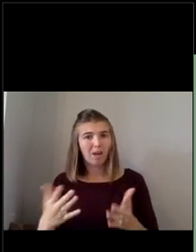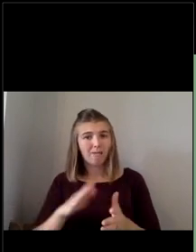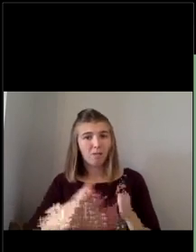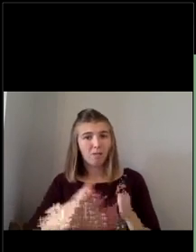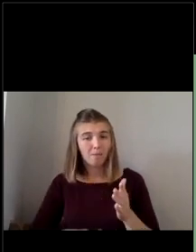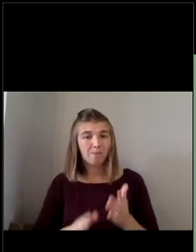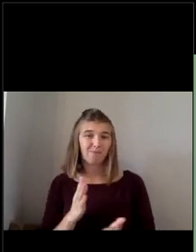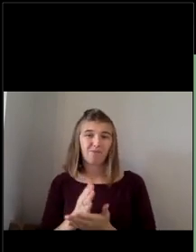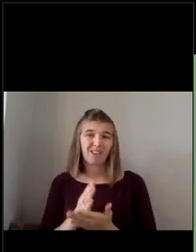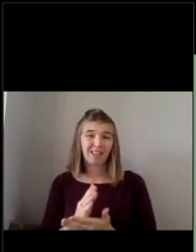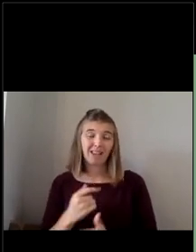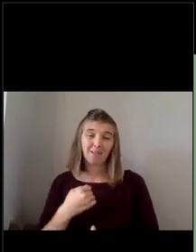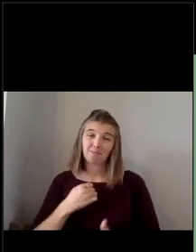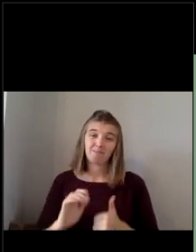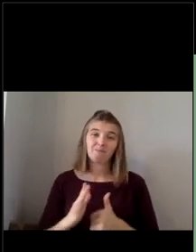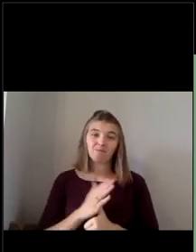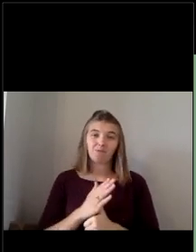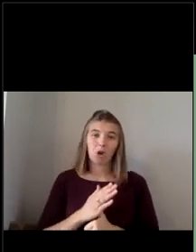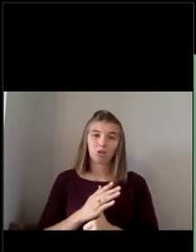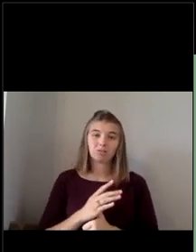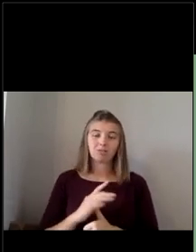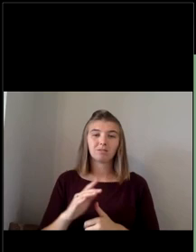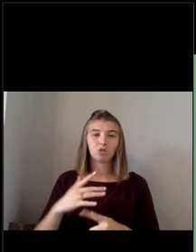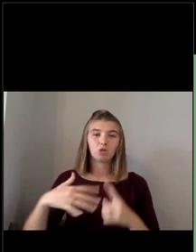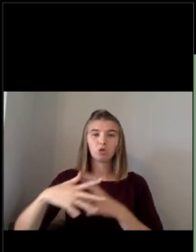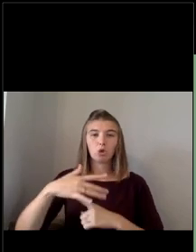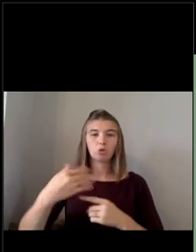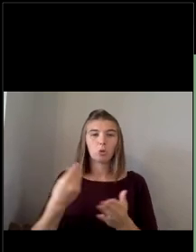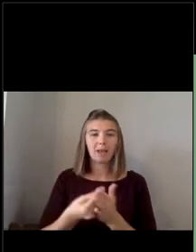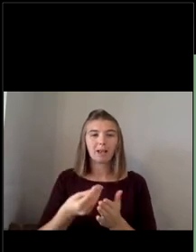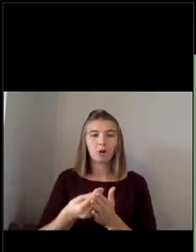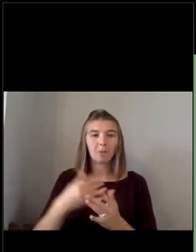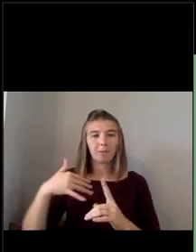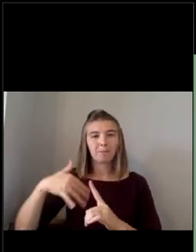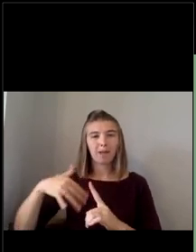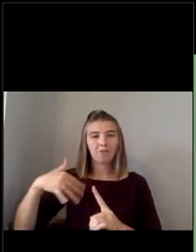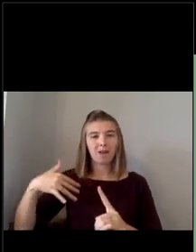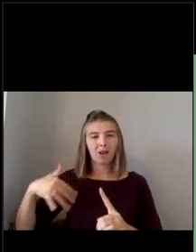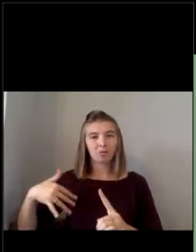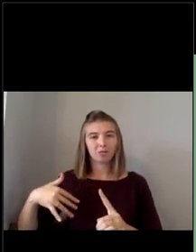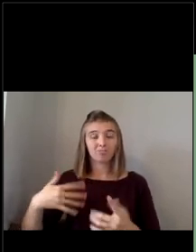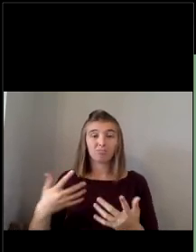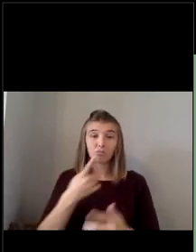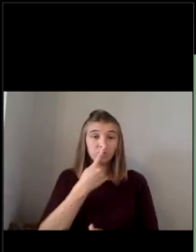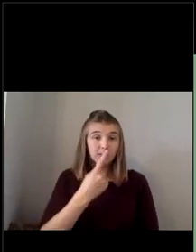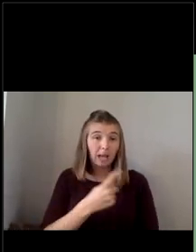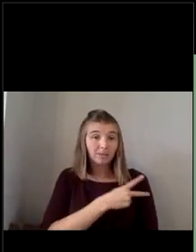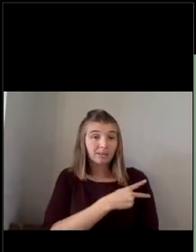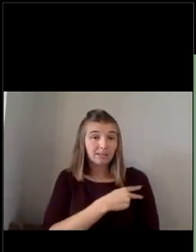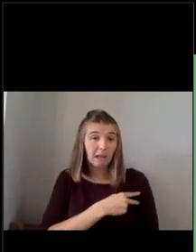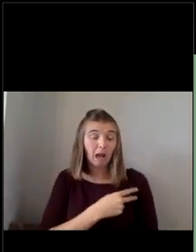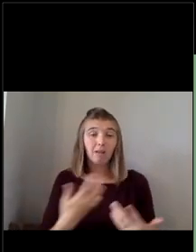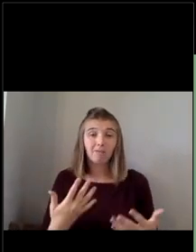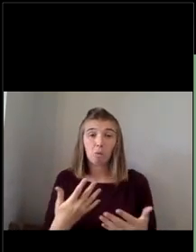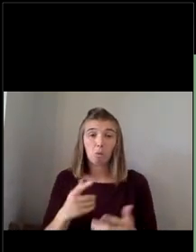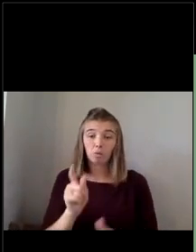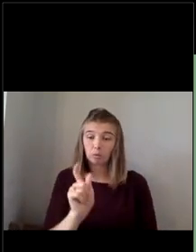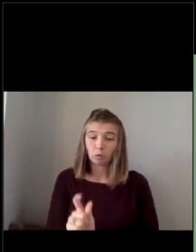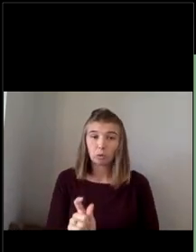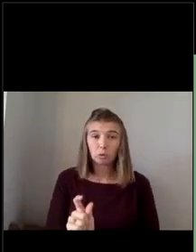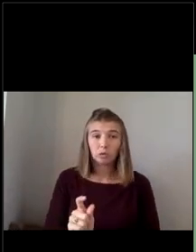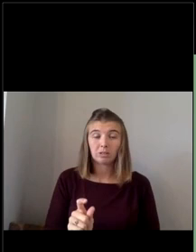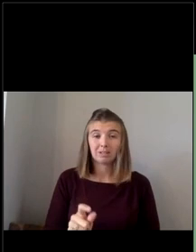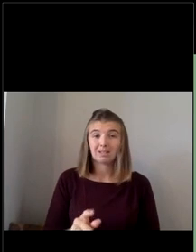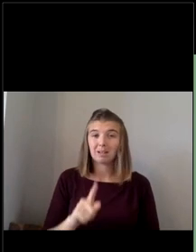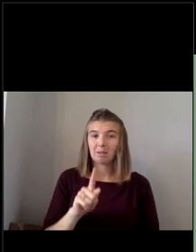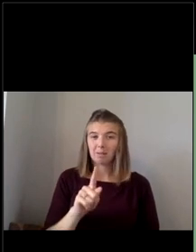background of the student or even staff. And even with the introduction of grants and tuition fee loans, students